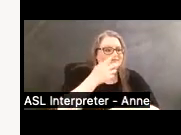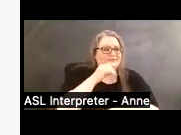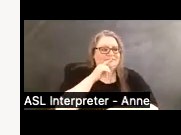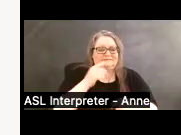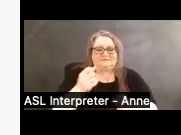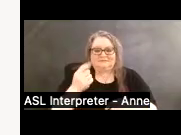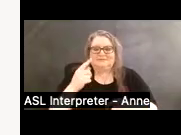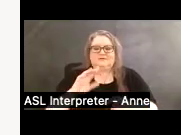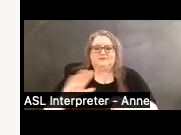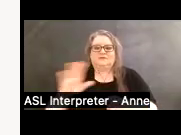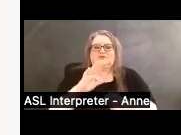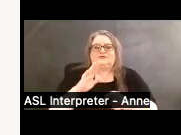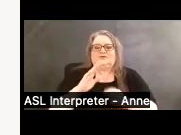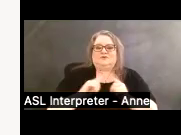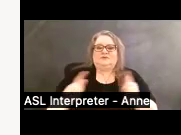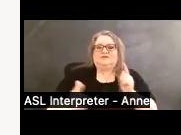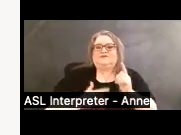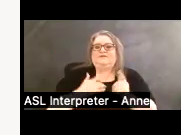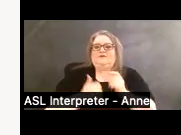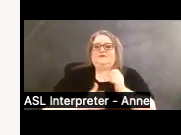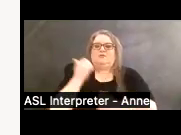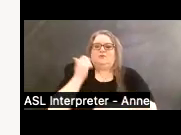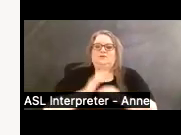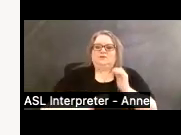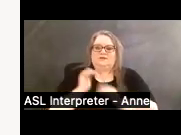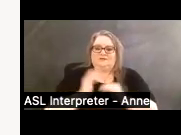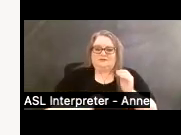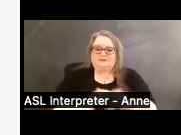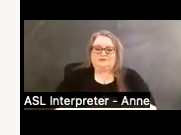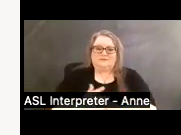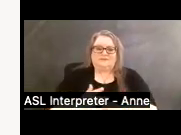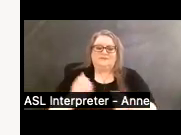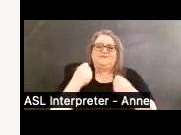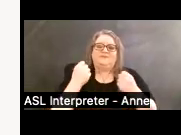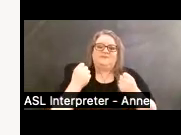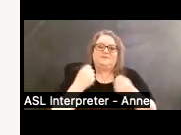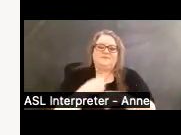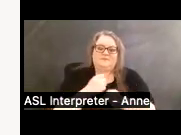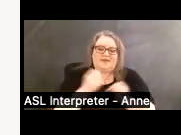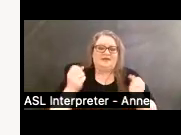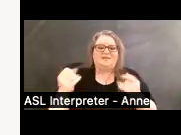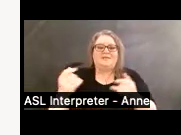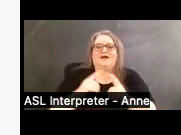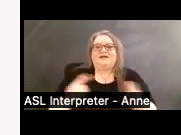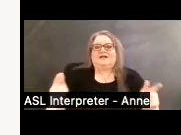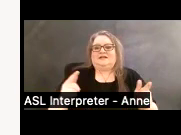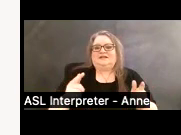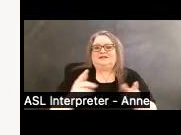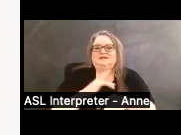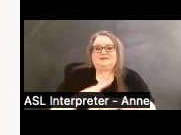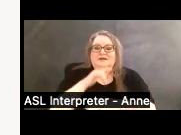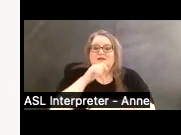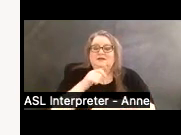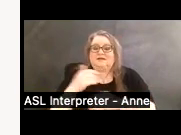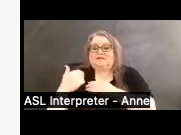in the language in which we feel most comfortable. Creating multilingual spaces is not the responsibility of the interpreters